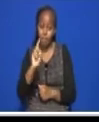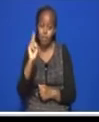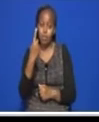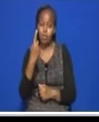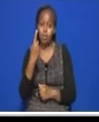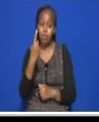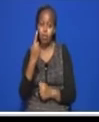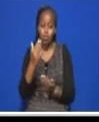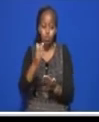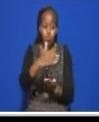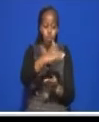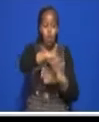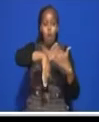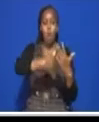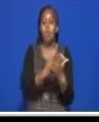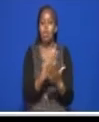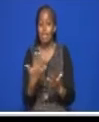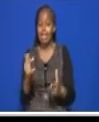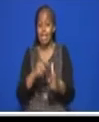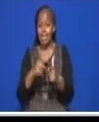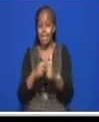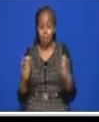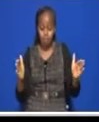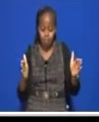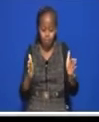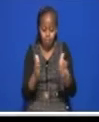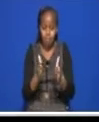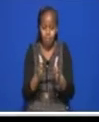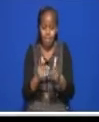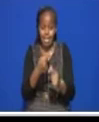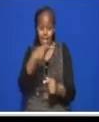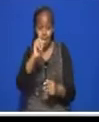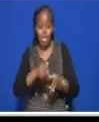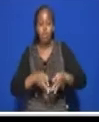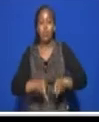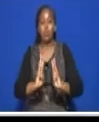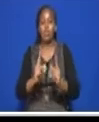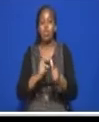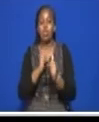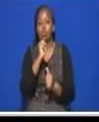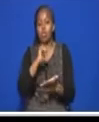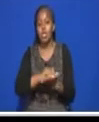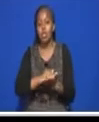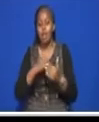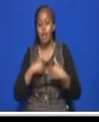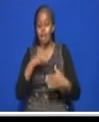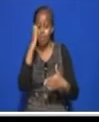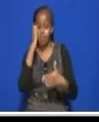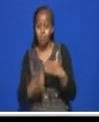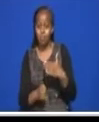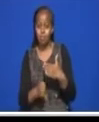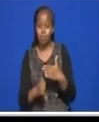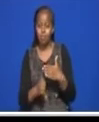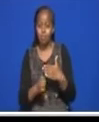requirements and then you assemble them in the correct manner for you to come up with a final product that